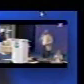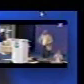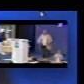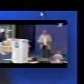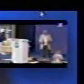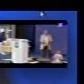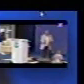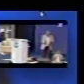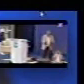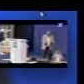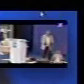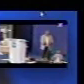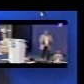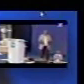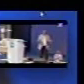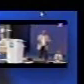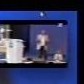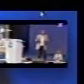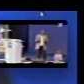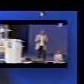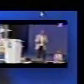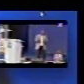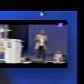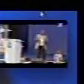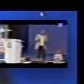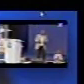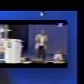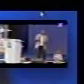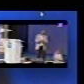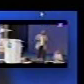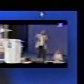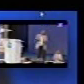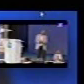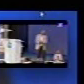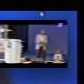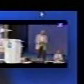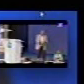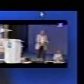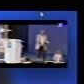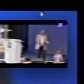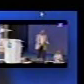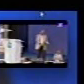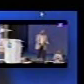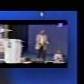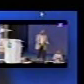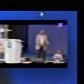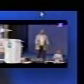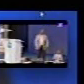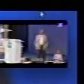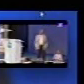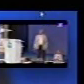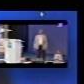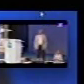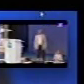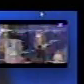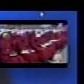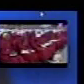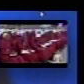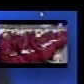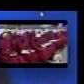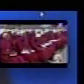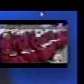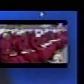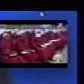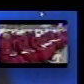think of government, they never think about God. Other people, they're saying, I'm doing, if my husband gets to